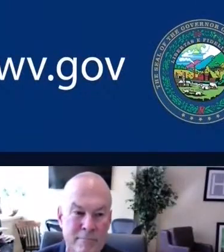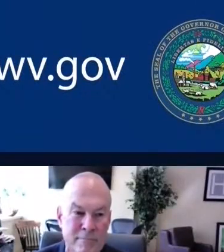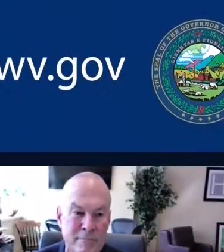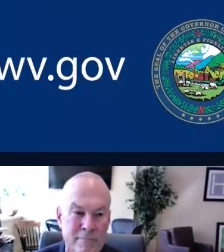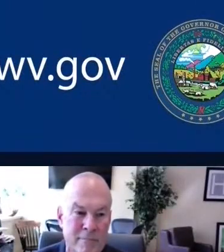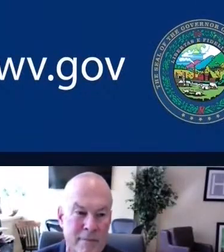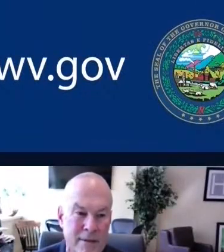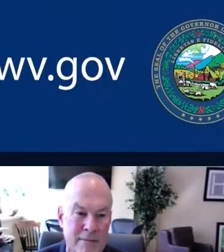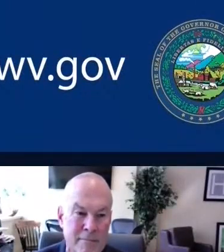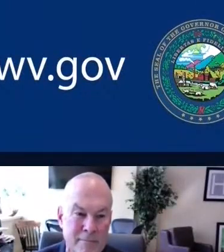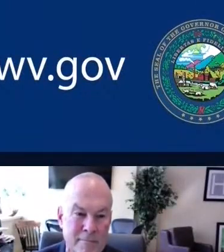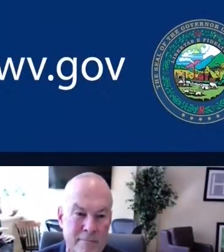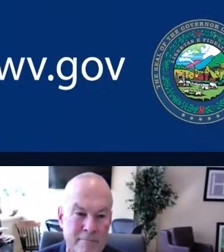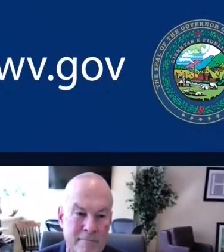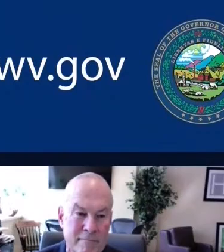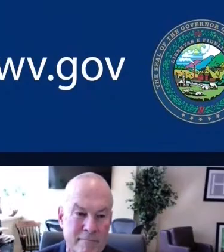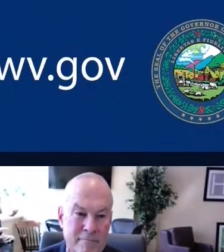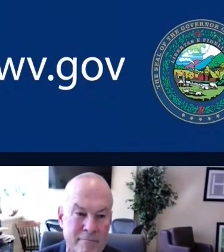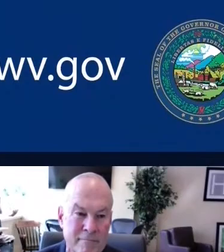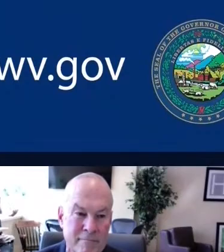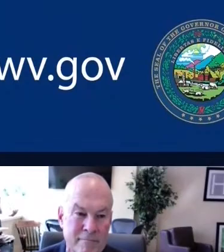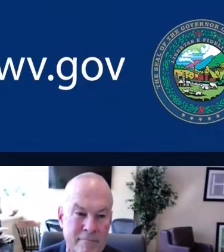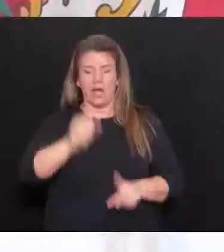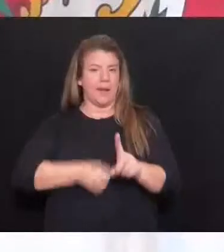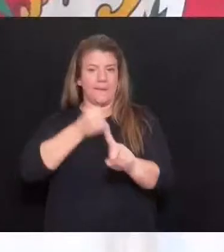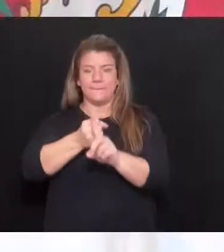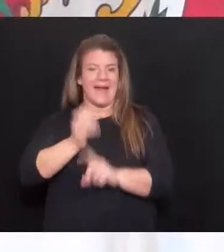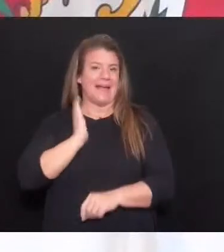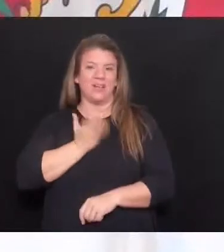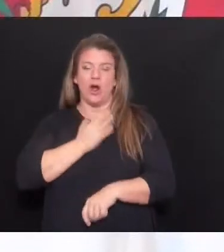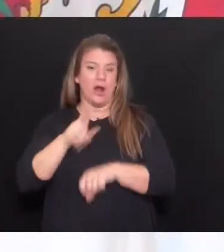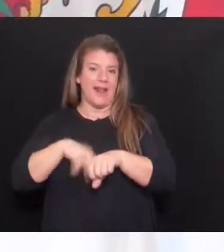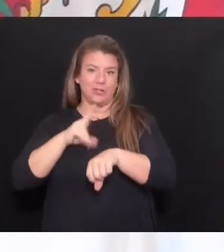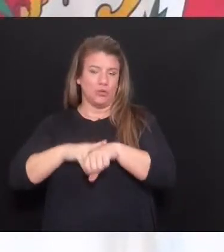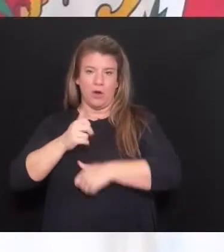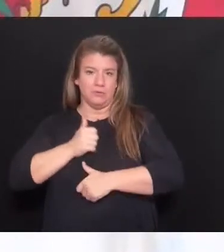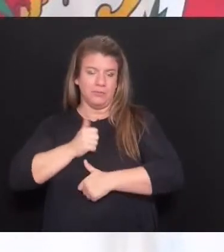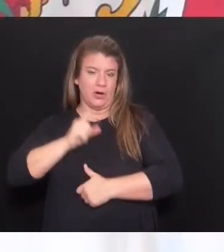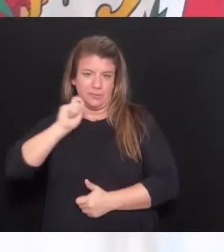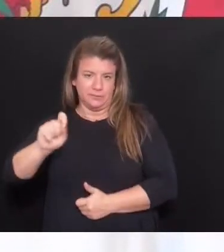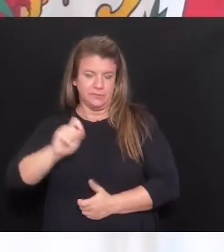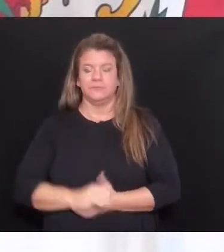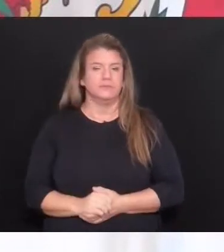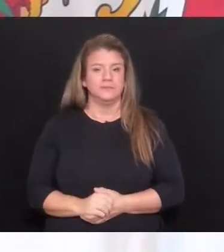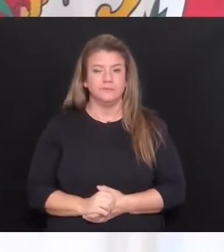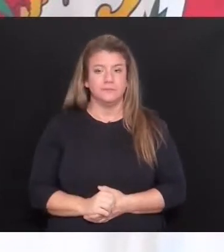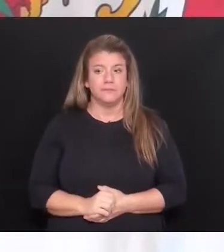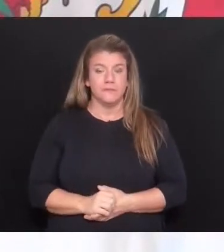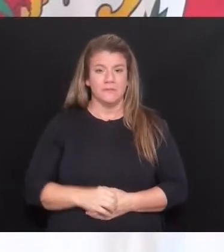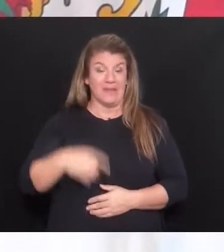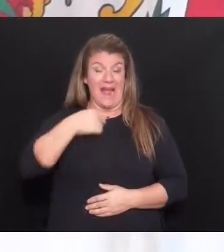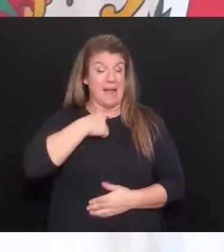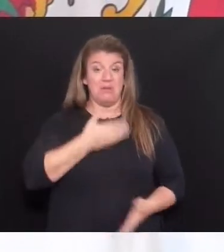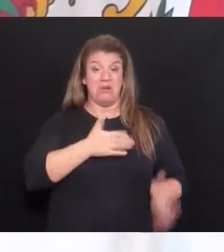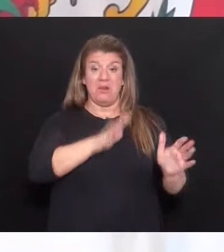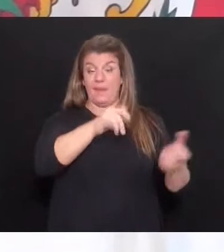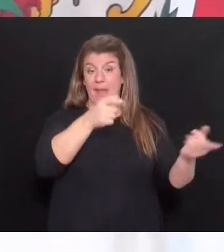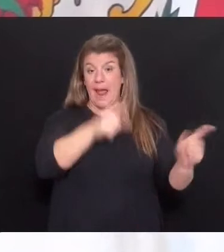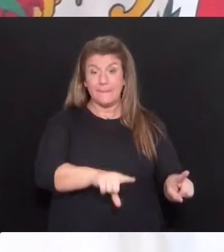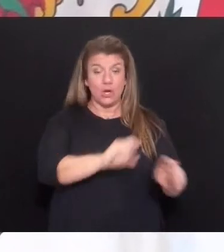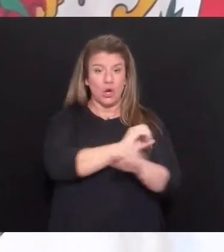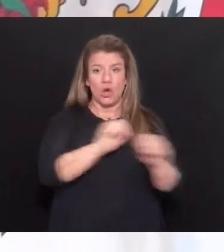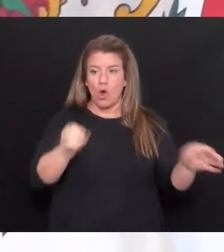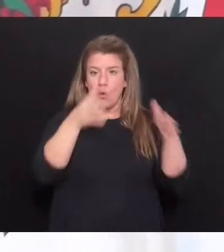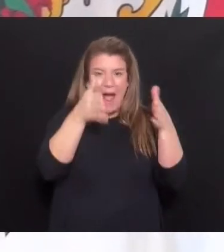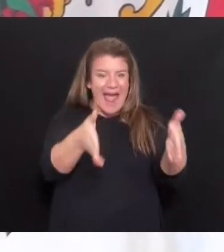I can answer it. It's not going to affect our National Guard. That's all there is to it. I'm not going to let that happen. There's no way